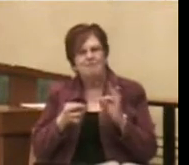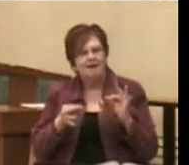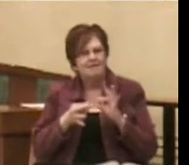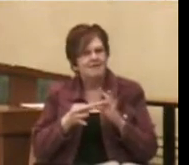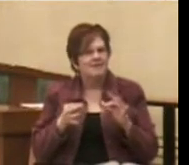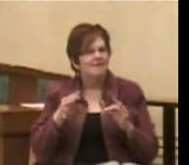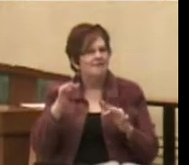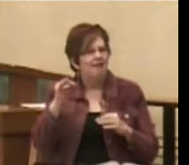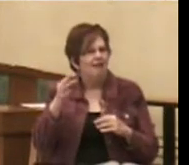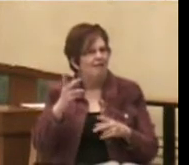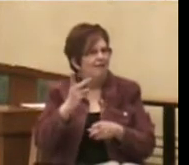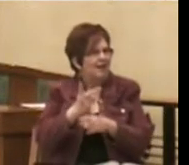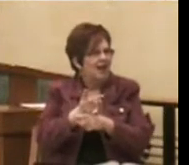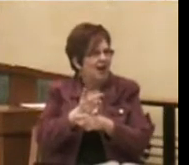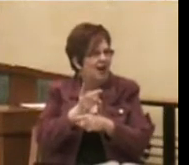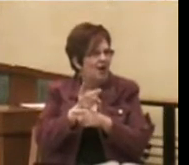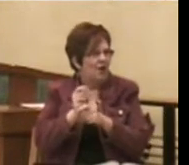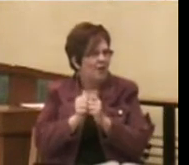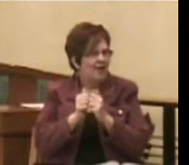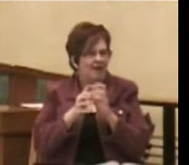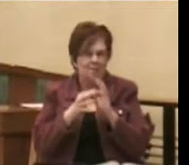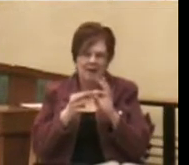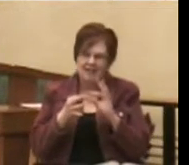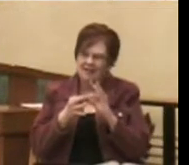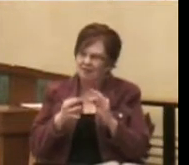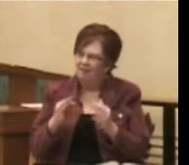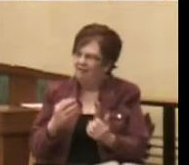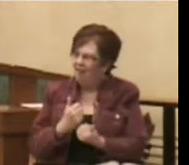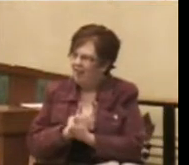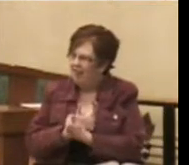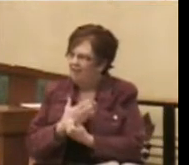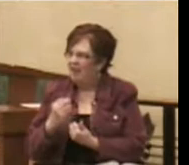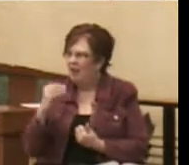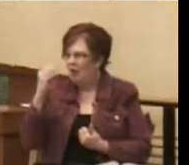of care, with a message of love and